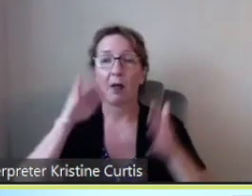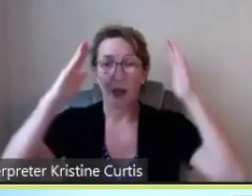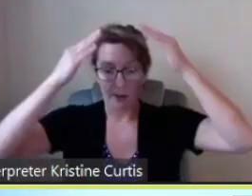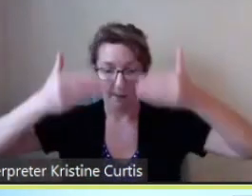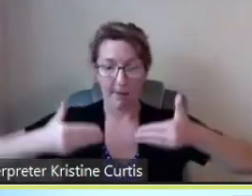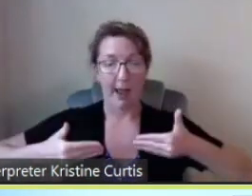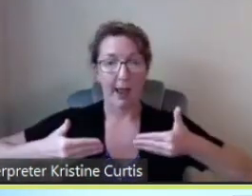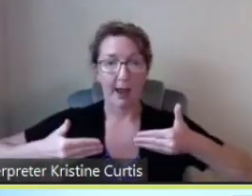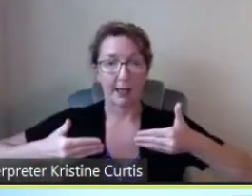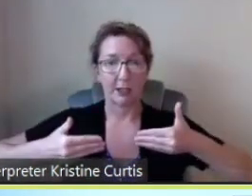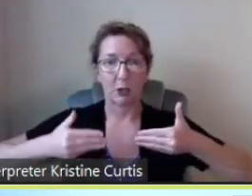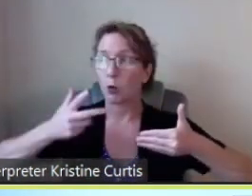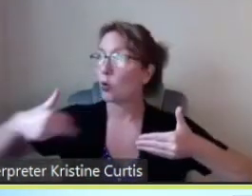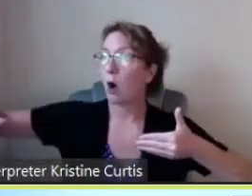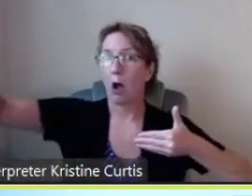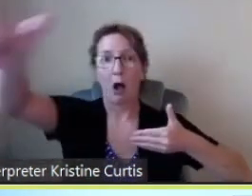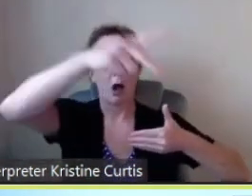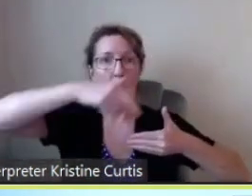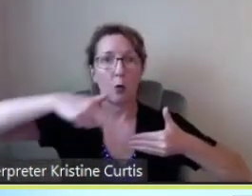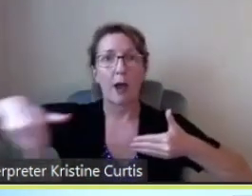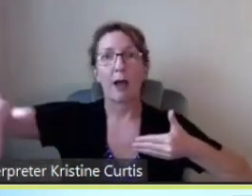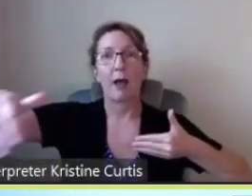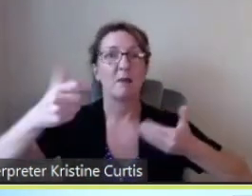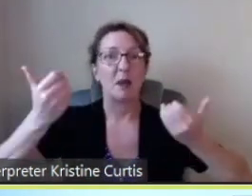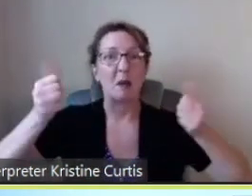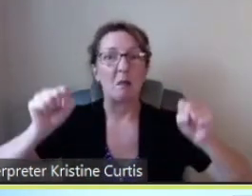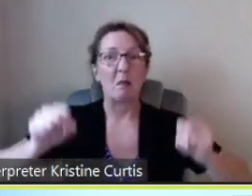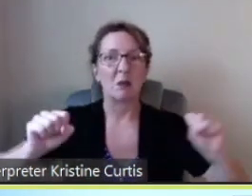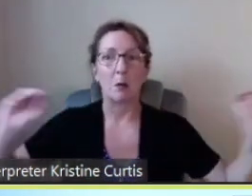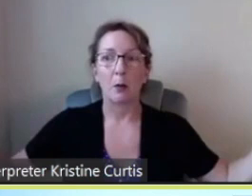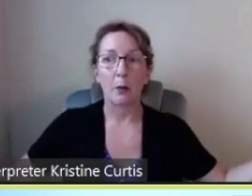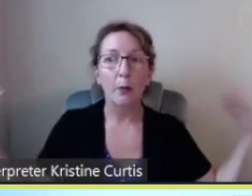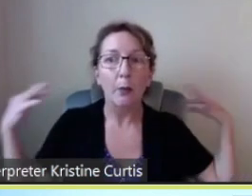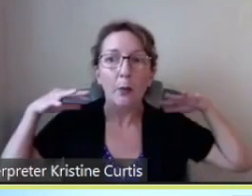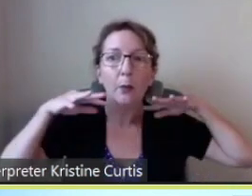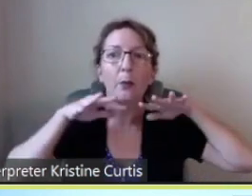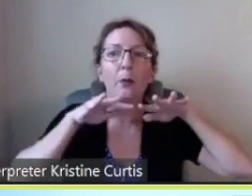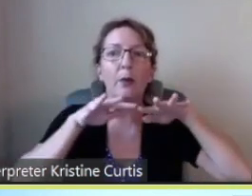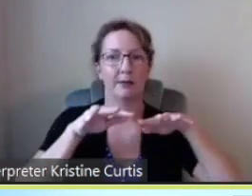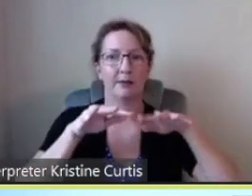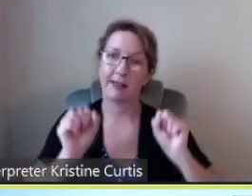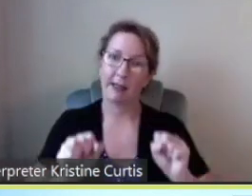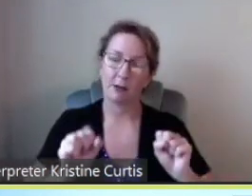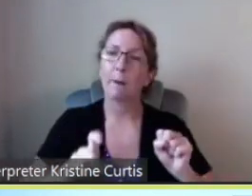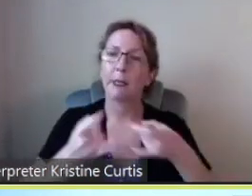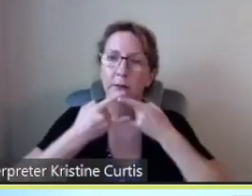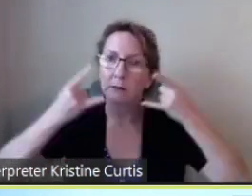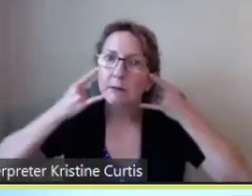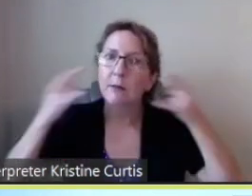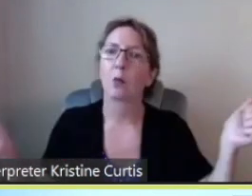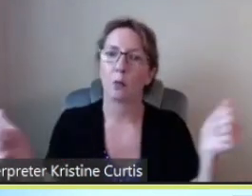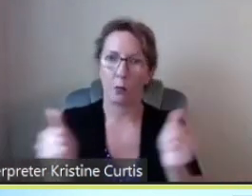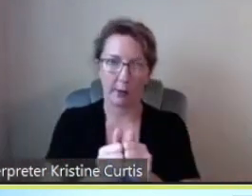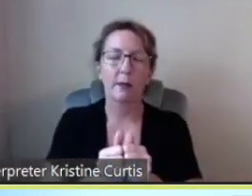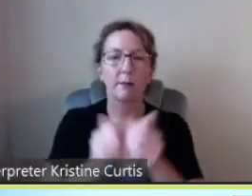the aerodynamics might work against you by entraining more particles into your inhalation zone. So next slide,